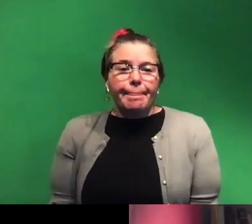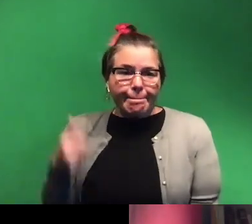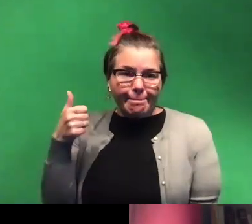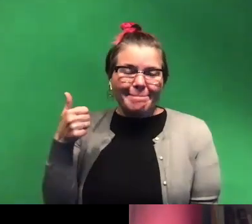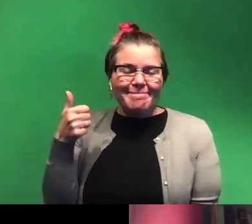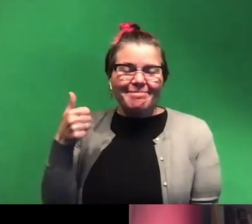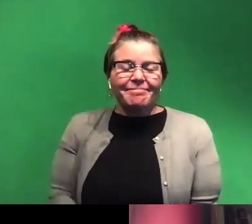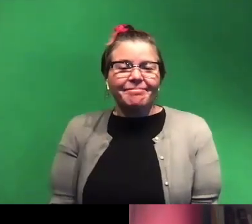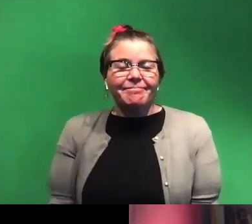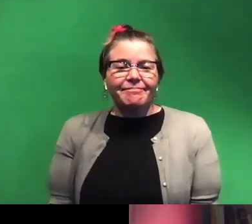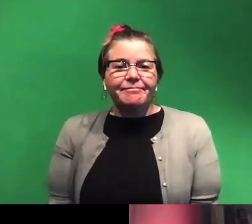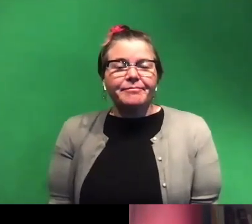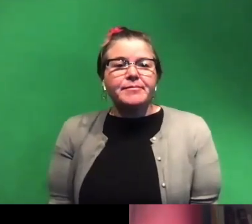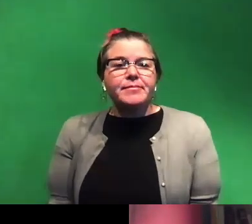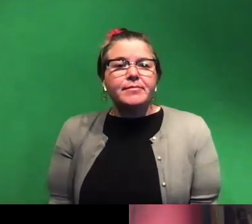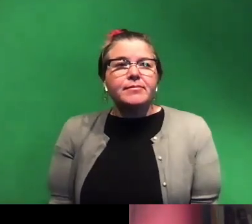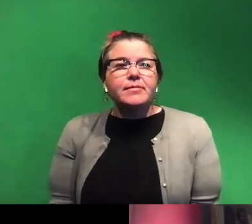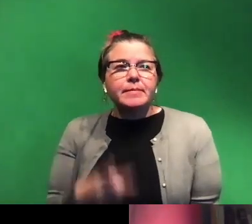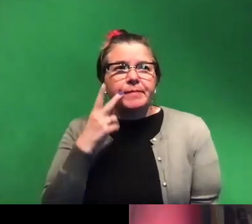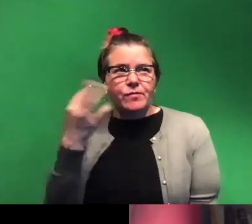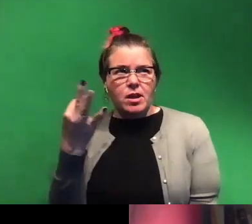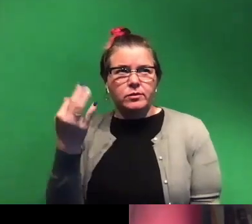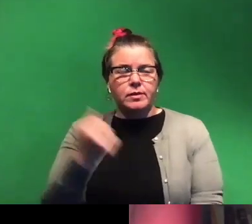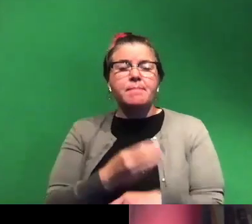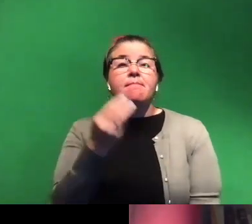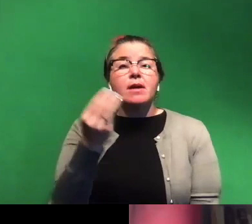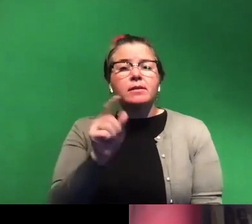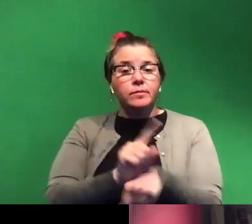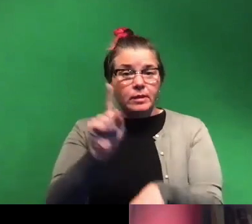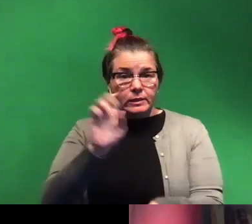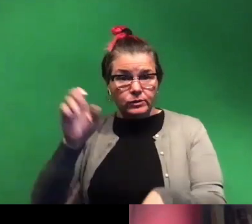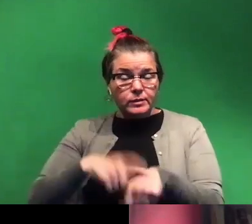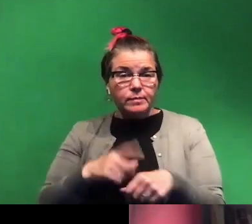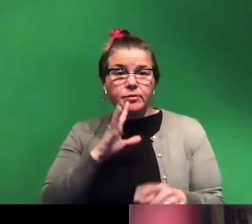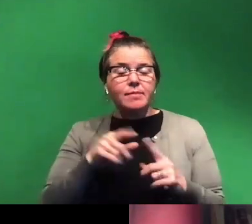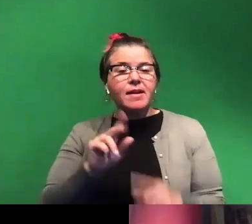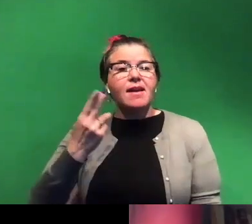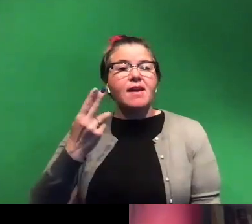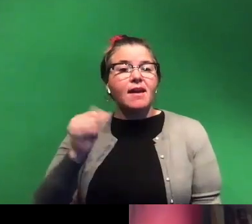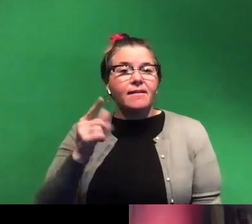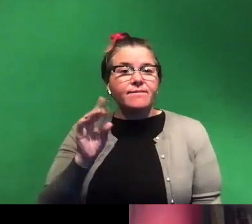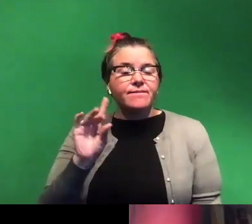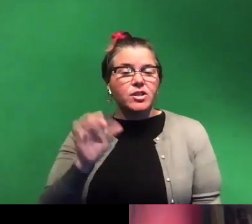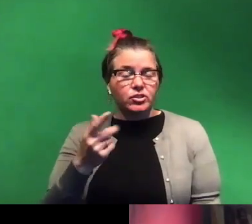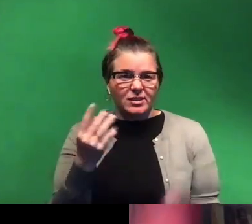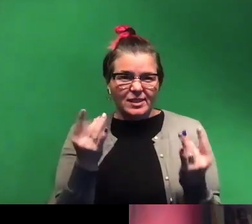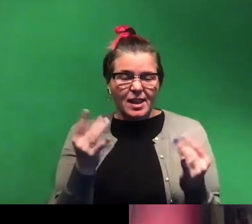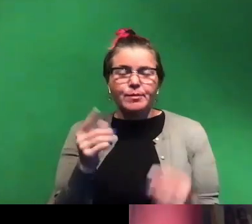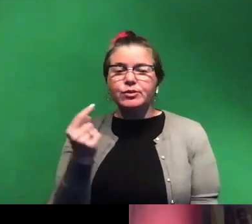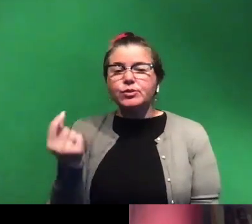here. Let's see, it's Friday. So Monday, 1 p.m., we're going to be talking about hagfish slime. Tuesday, we're going to be